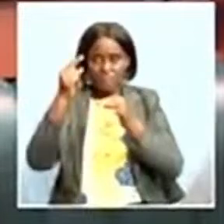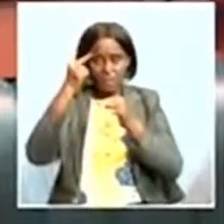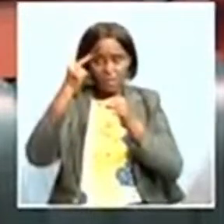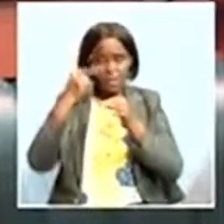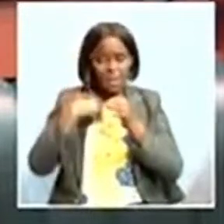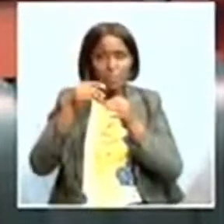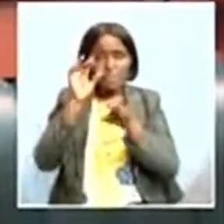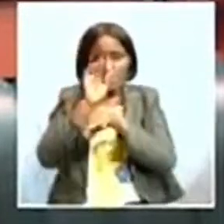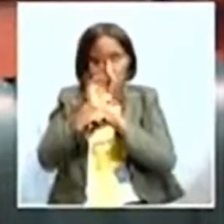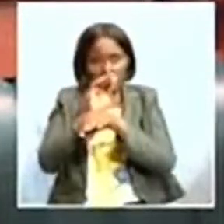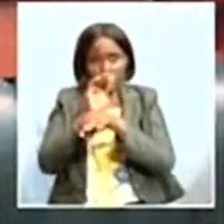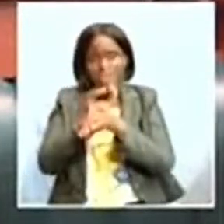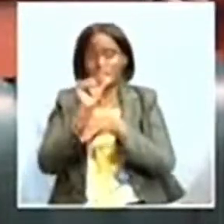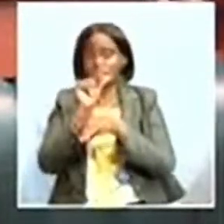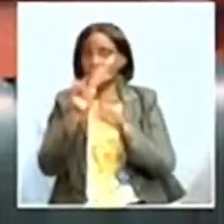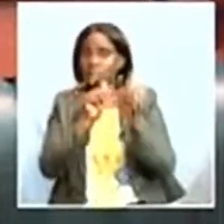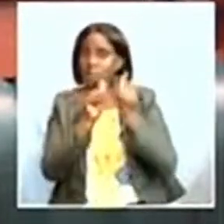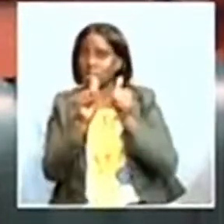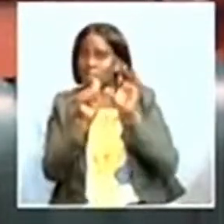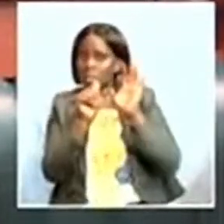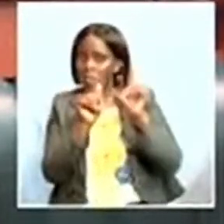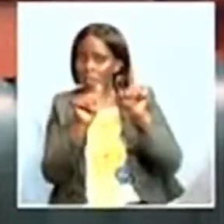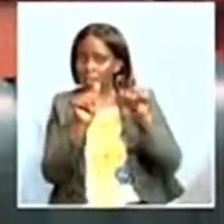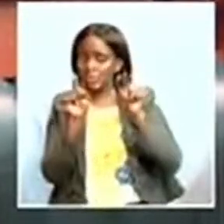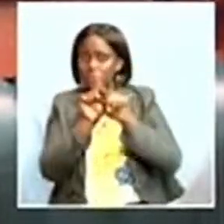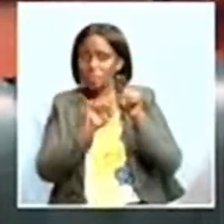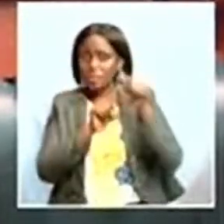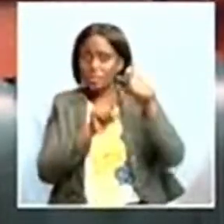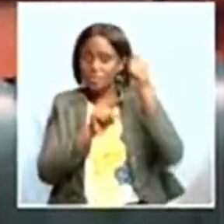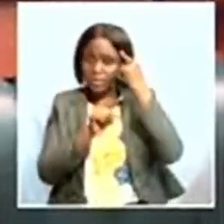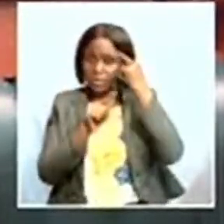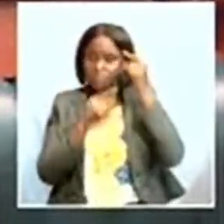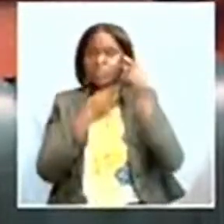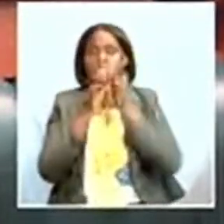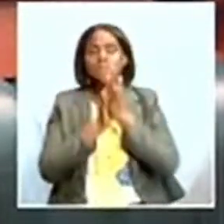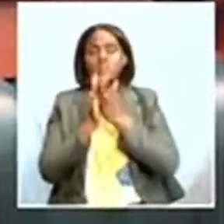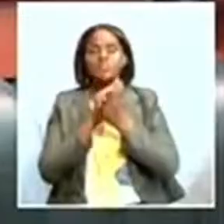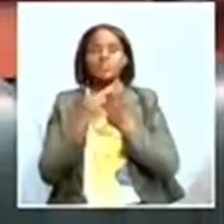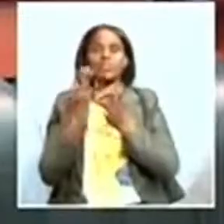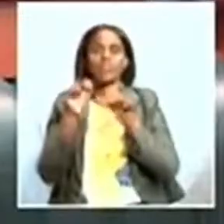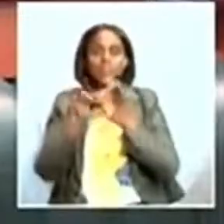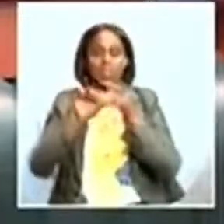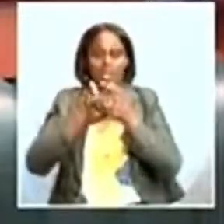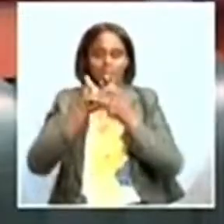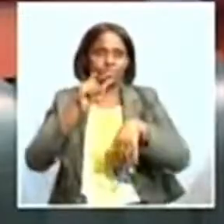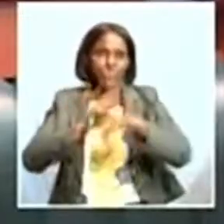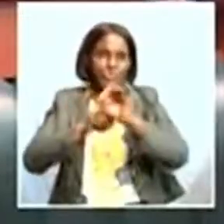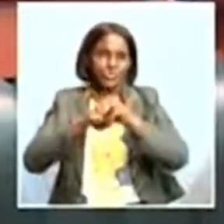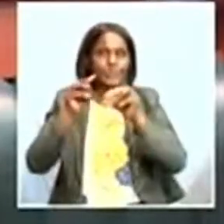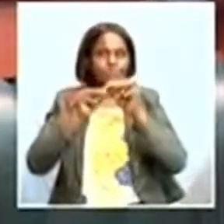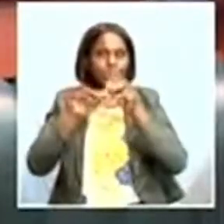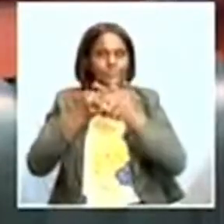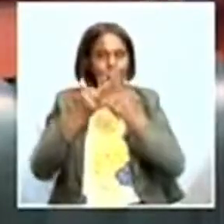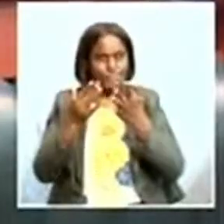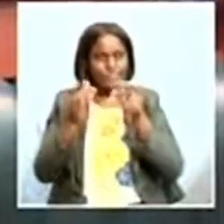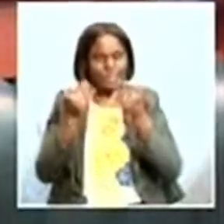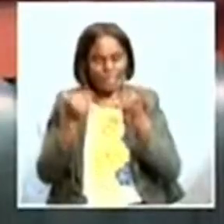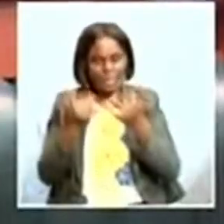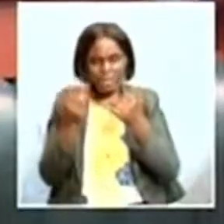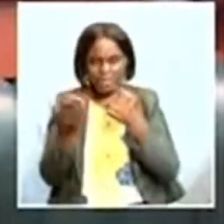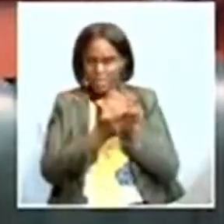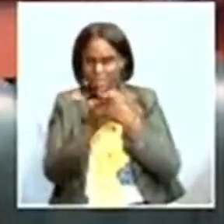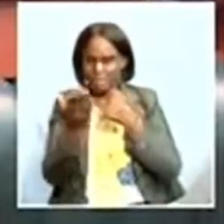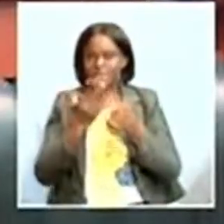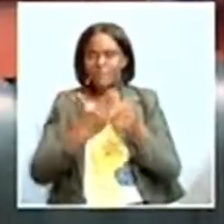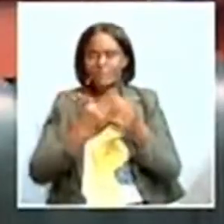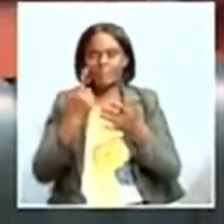little say in its administration, government is an interested party in how football should be governed. Now, is